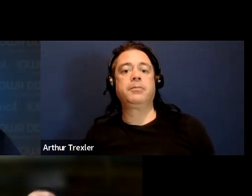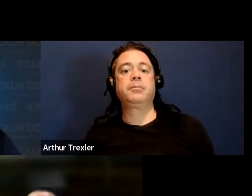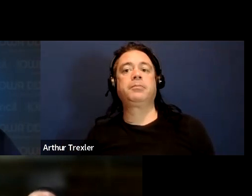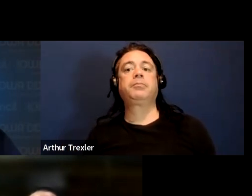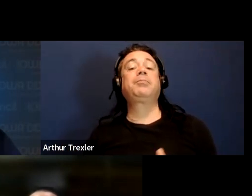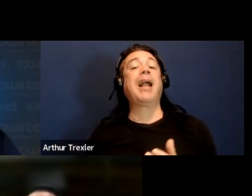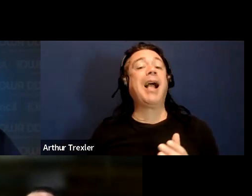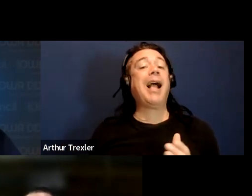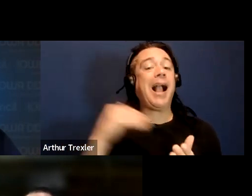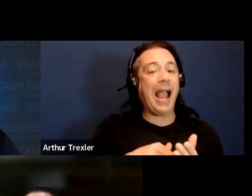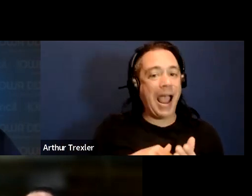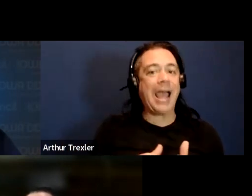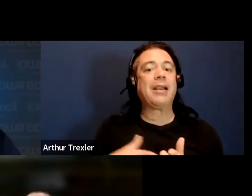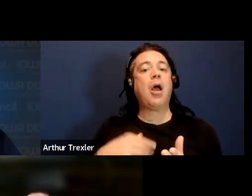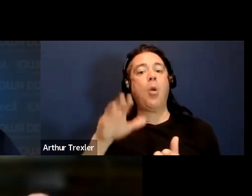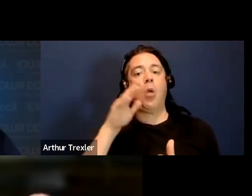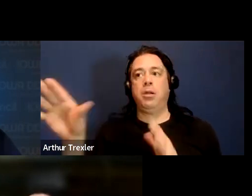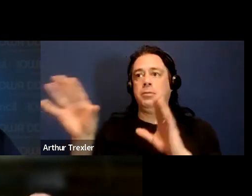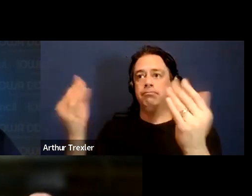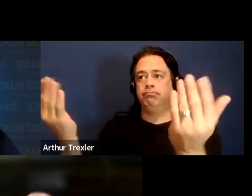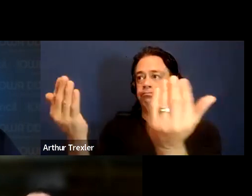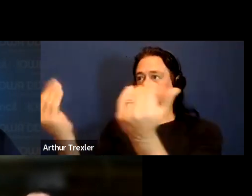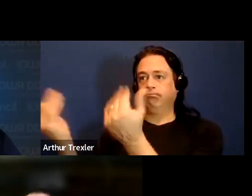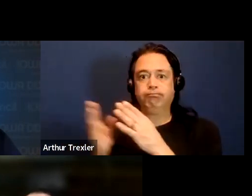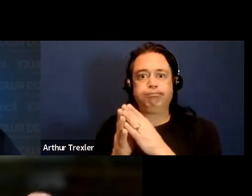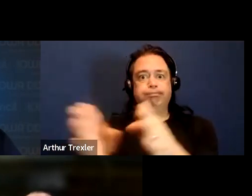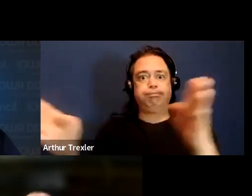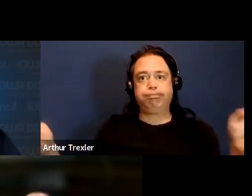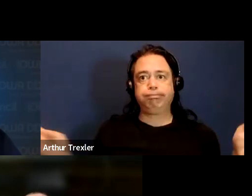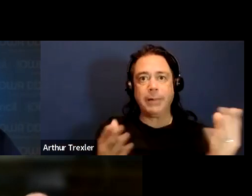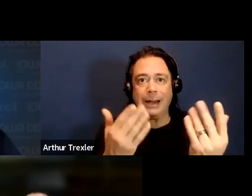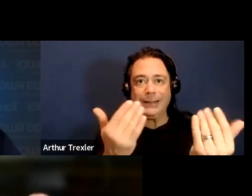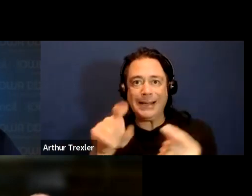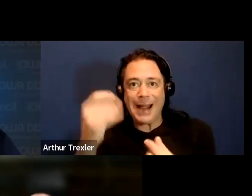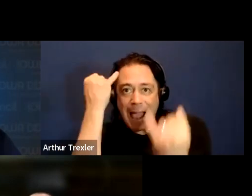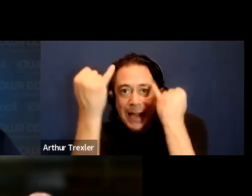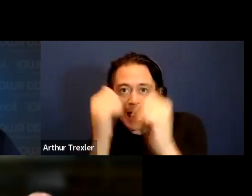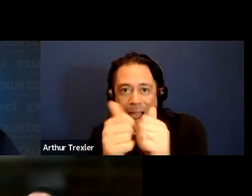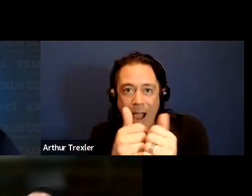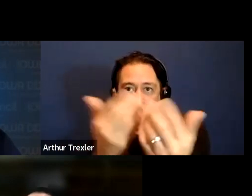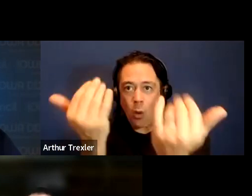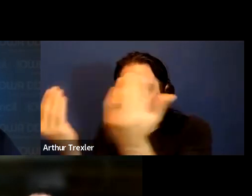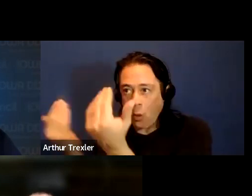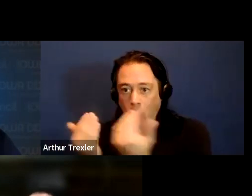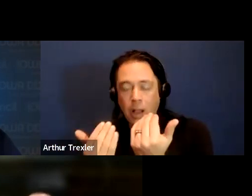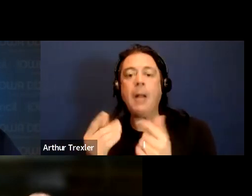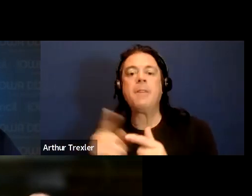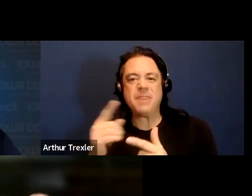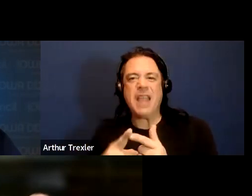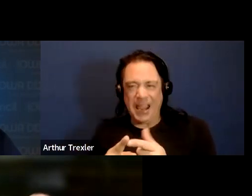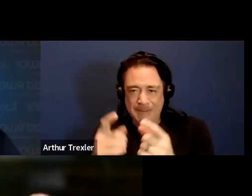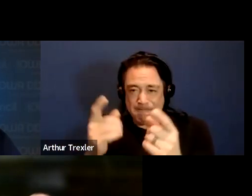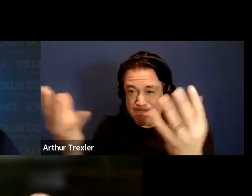to gather a lot of ideas on how we can do that, and then really refining